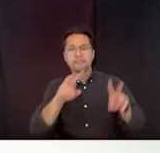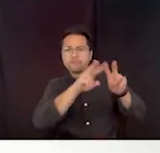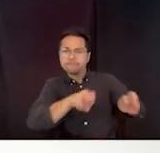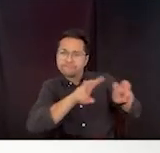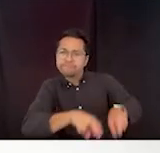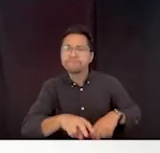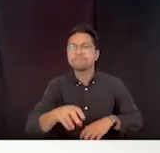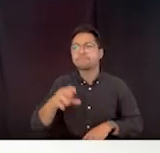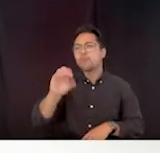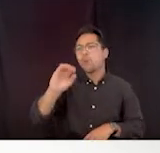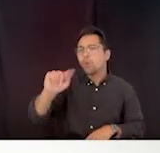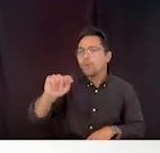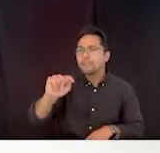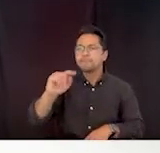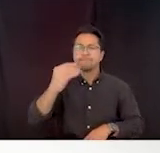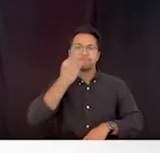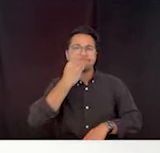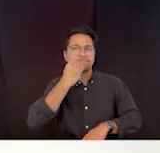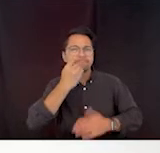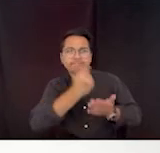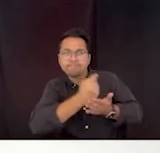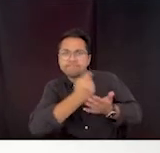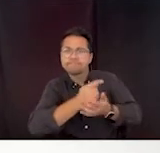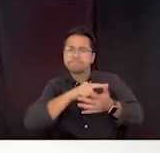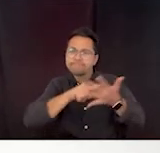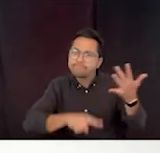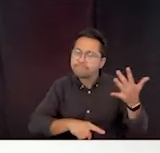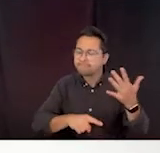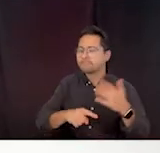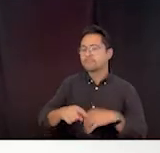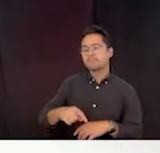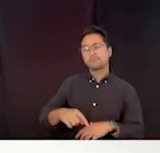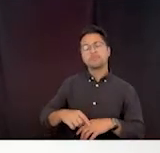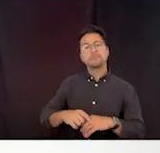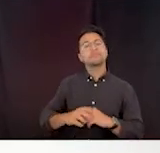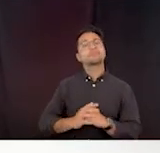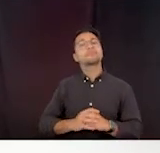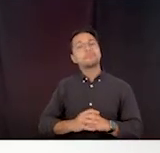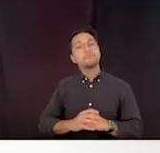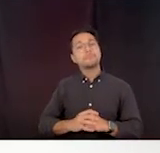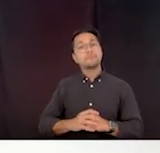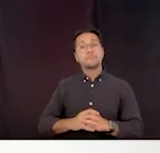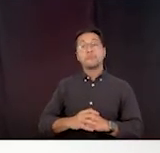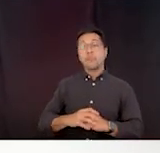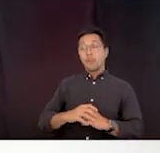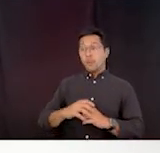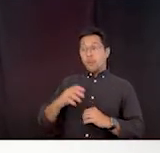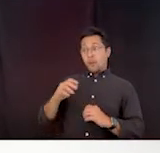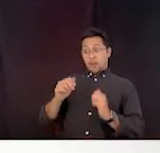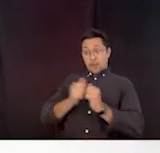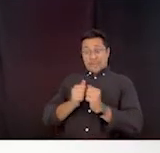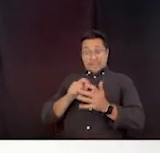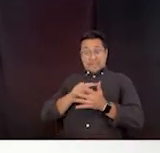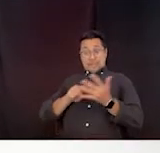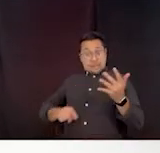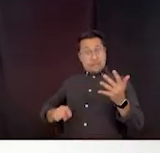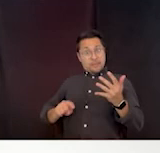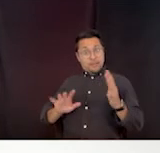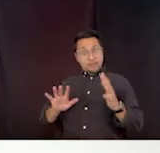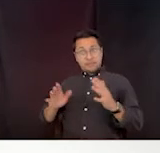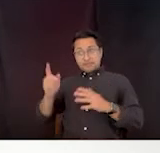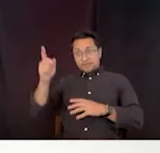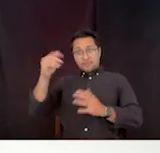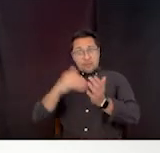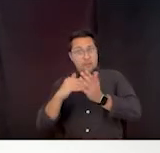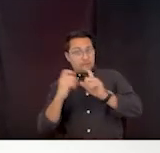therapy or feeding therapy. So you might be given a script for a different medical-based intervention. And with that, typically